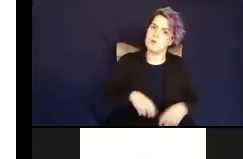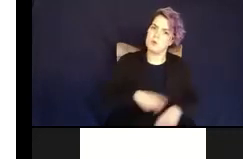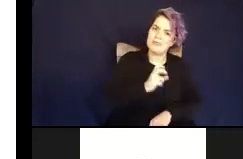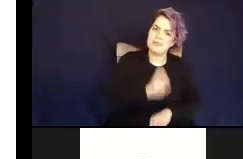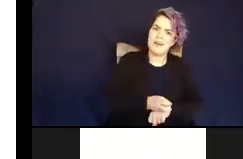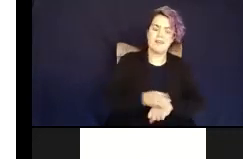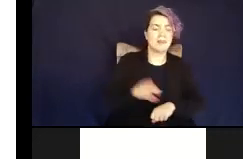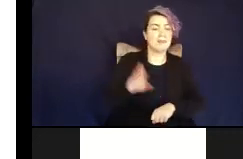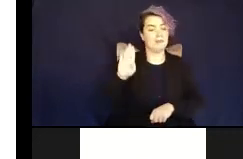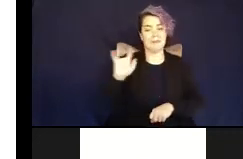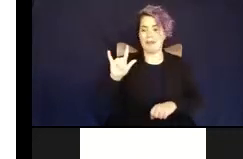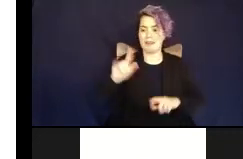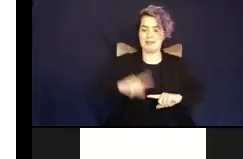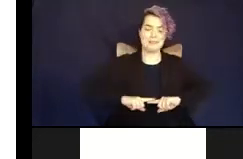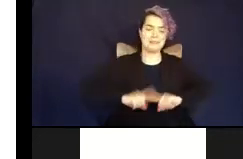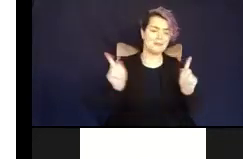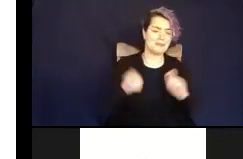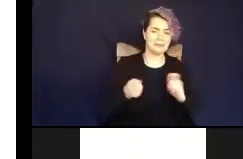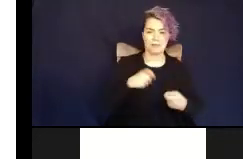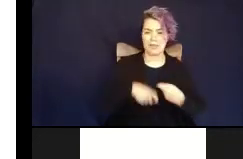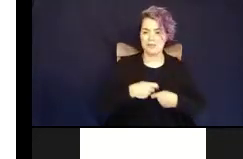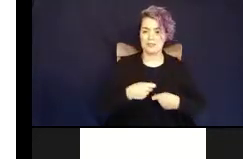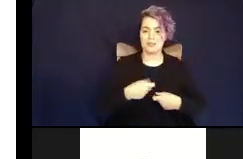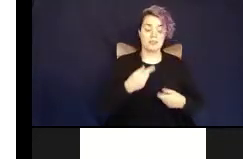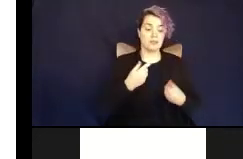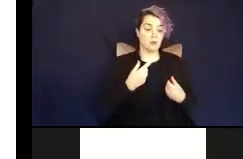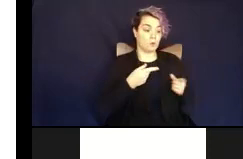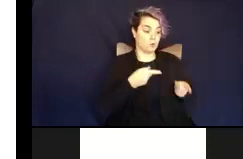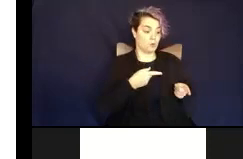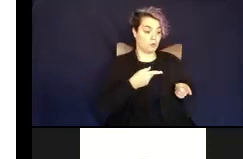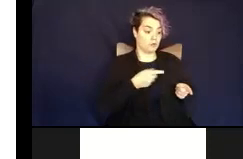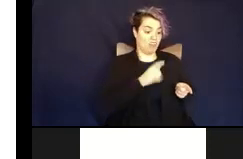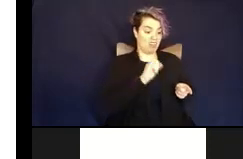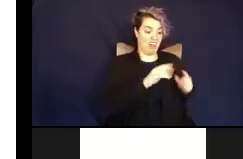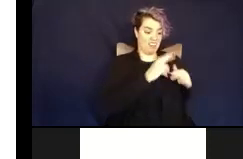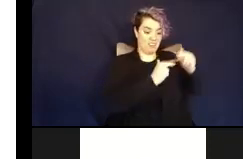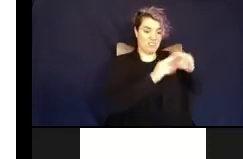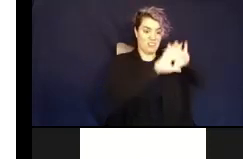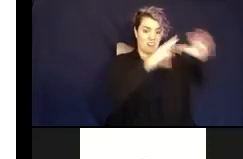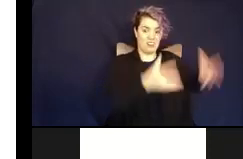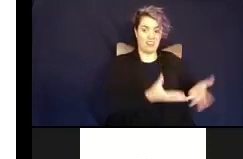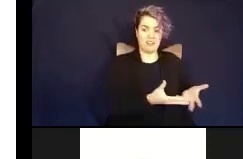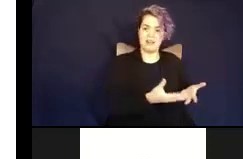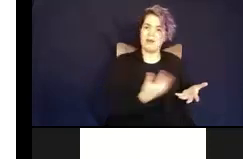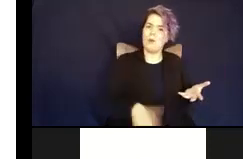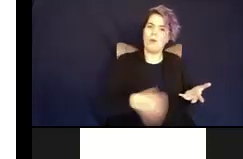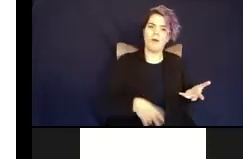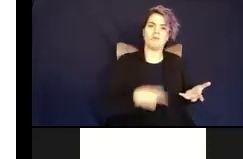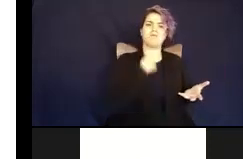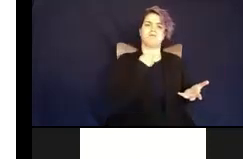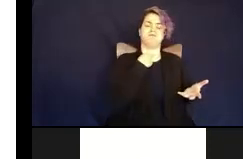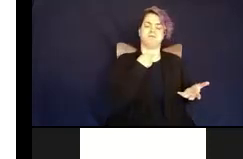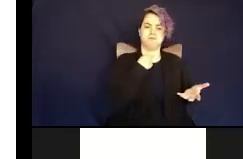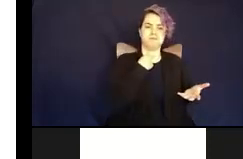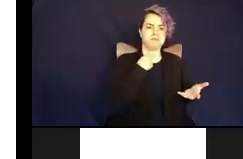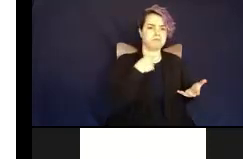now not only do you have places that have become death traps. It's really hard to do social